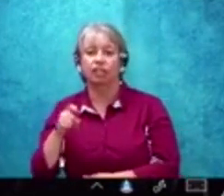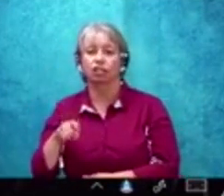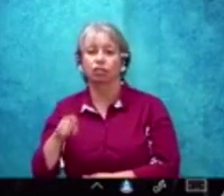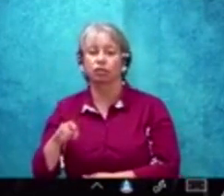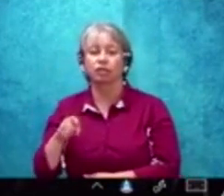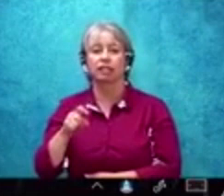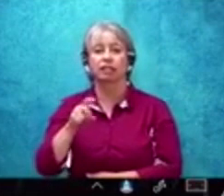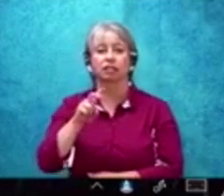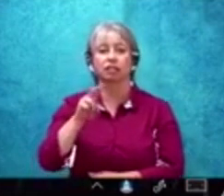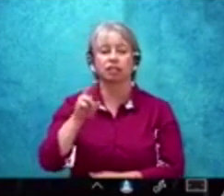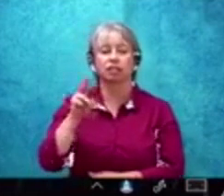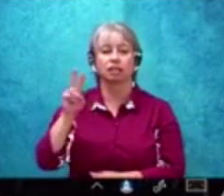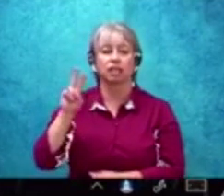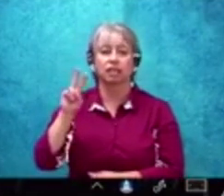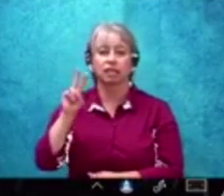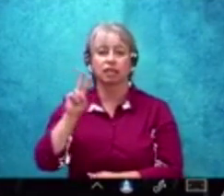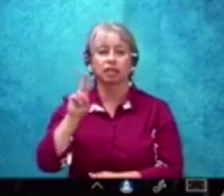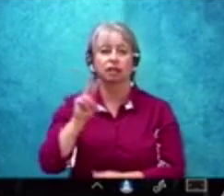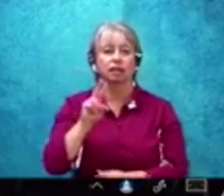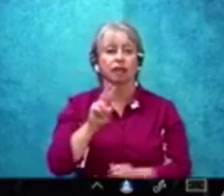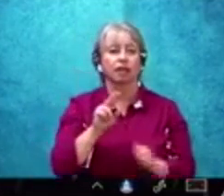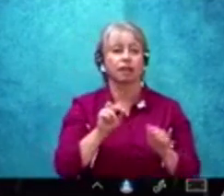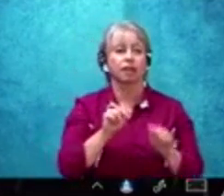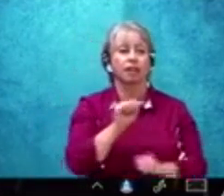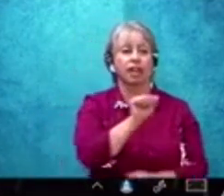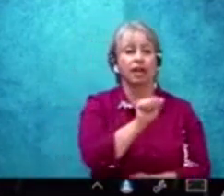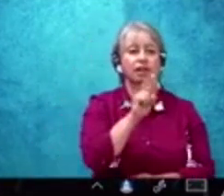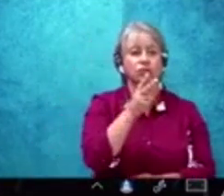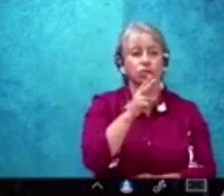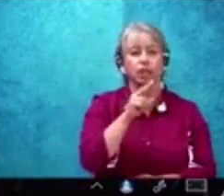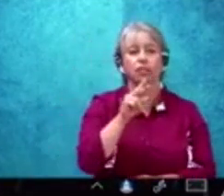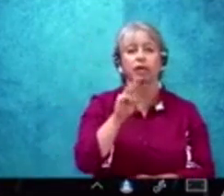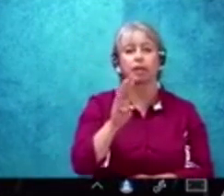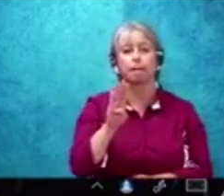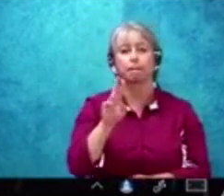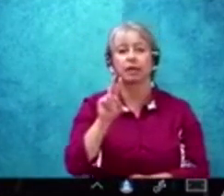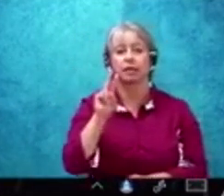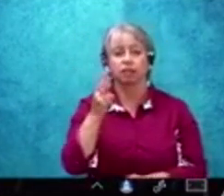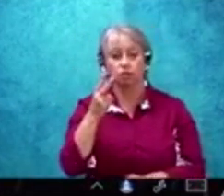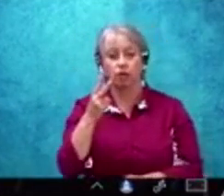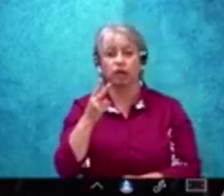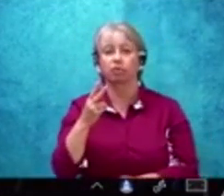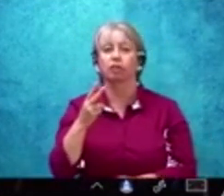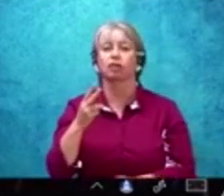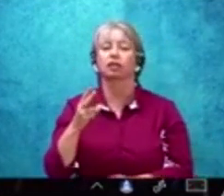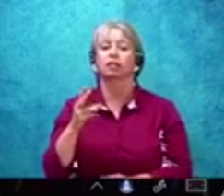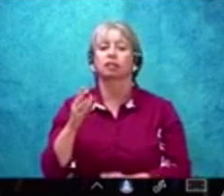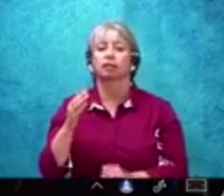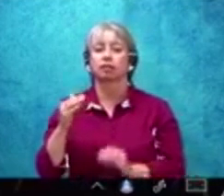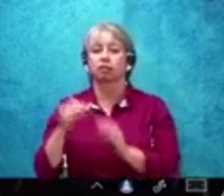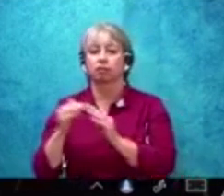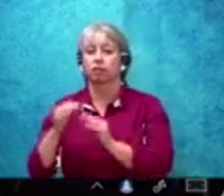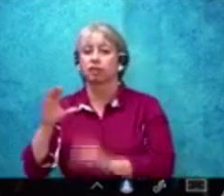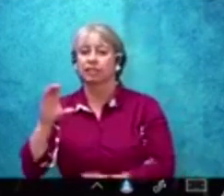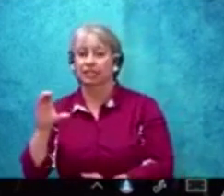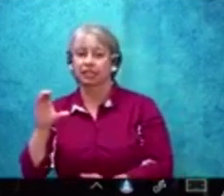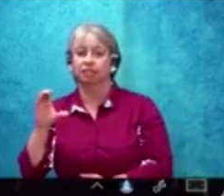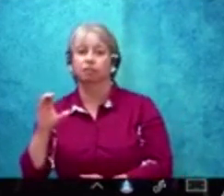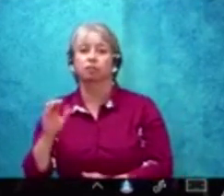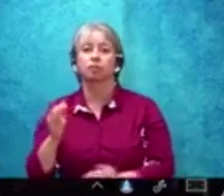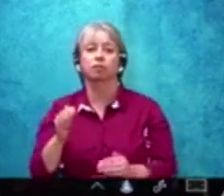square the given leg, and you will square the hypotenuse to find the c. Okay, let's look at example